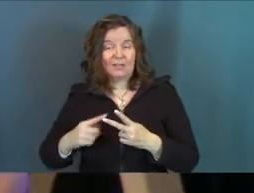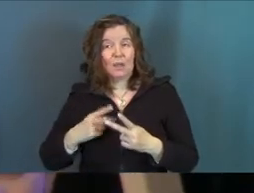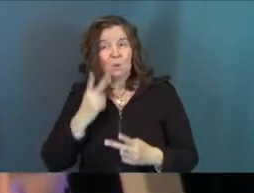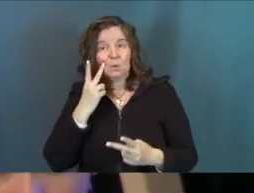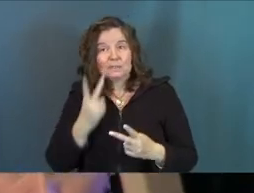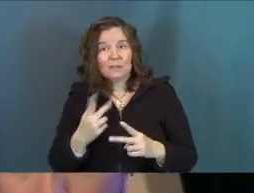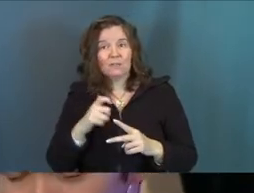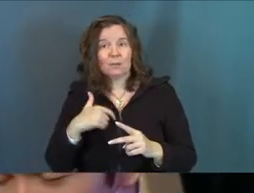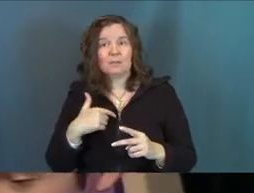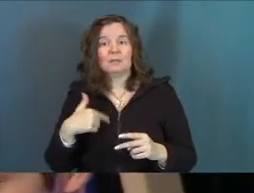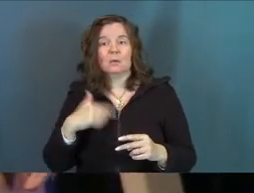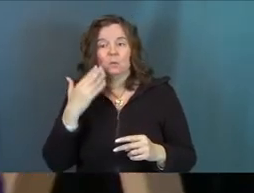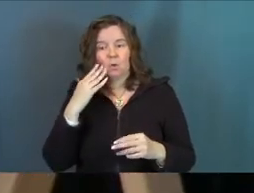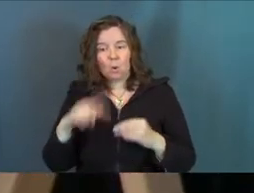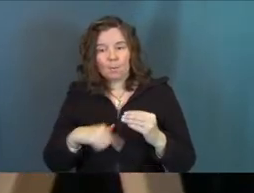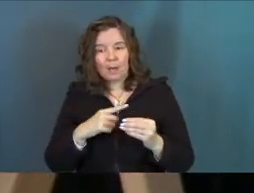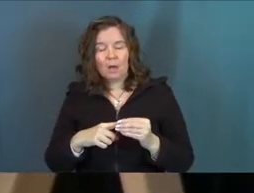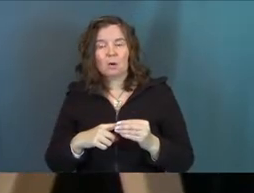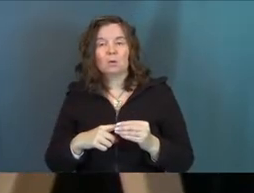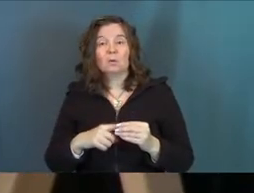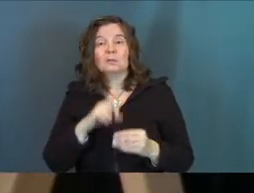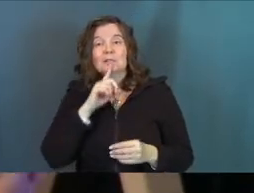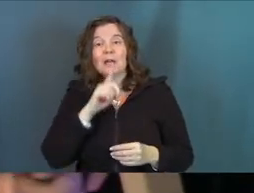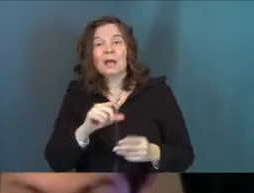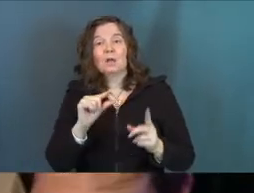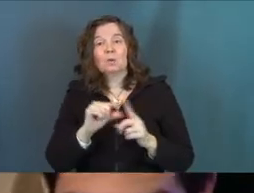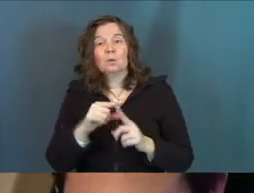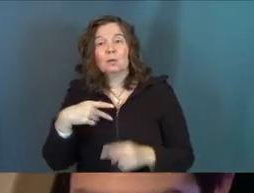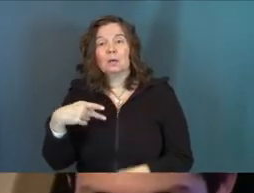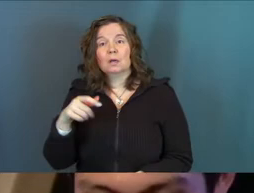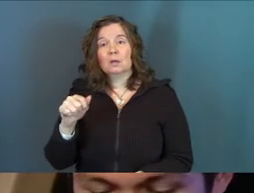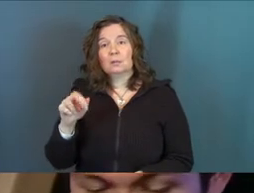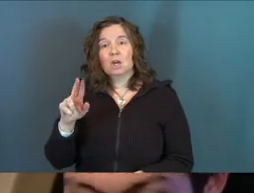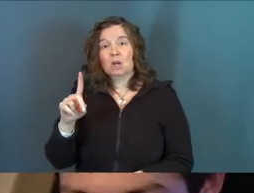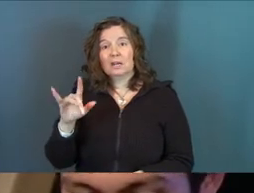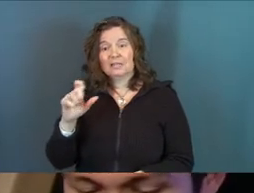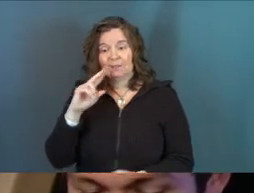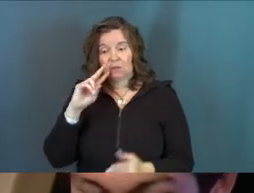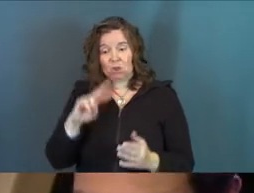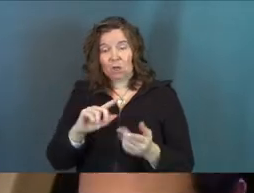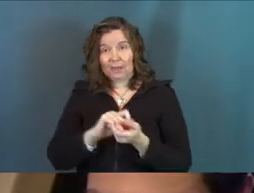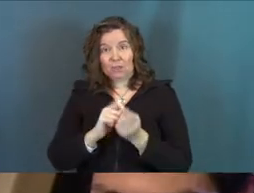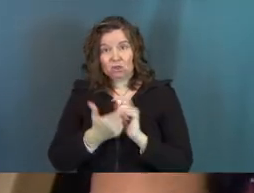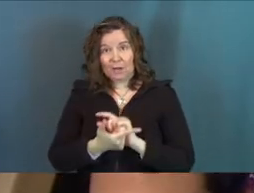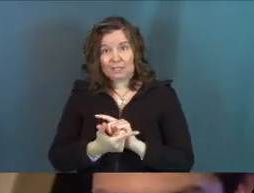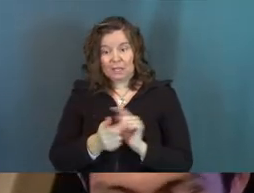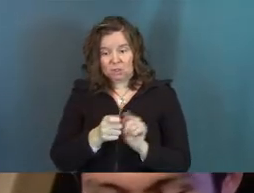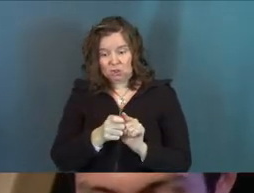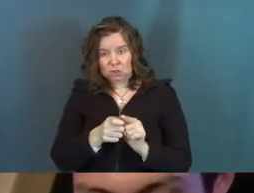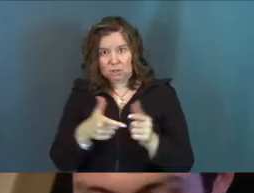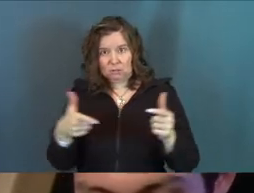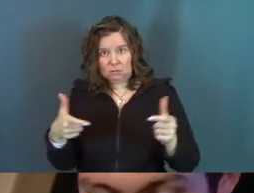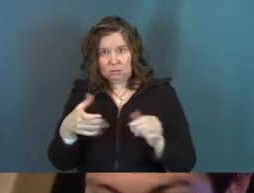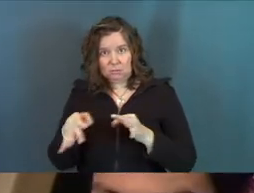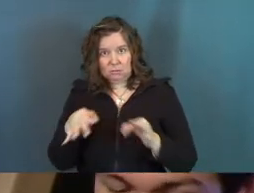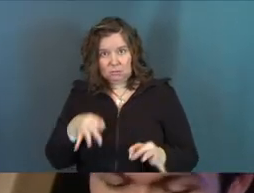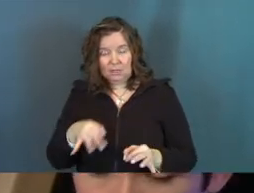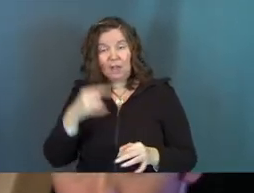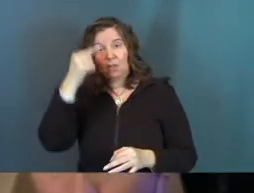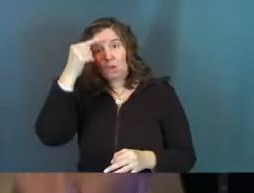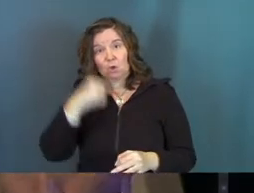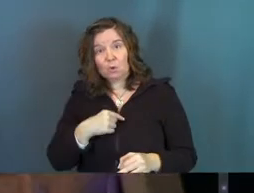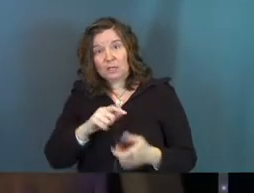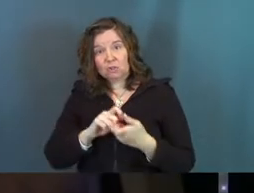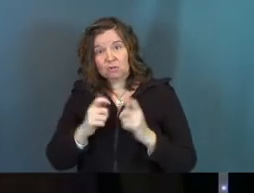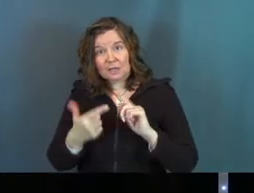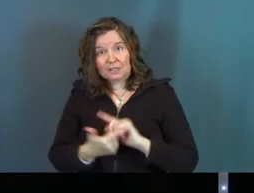we see from this imperative, that we know about it, is actually the word paradise. If you look at a translation of it, there's a Greek